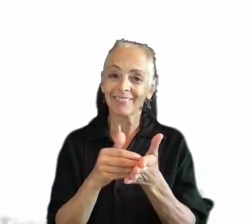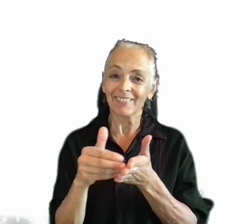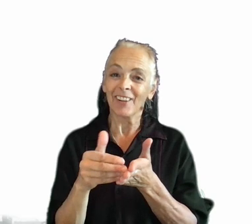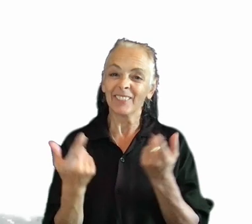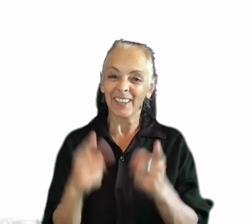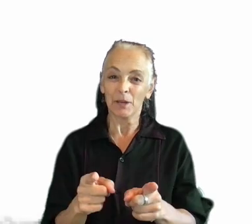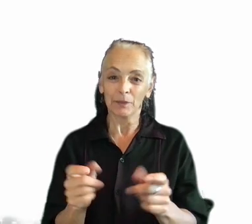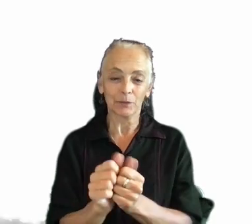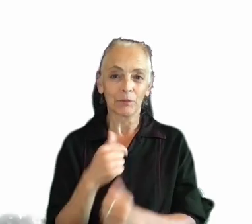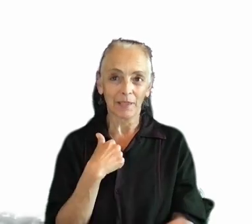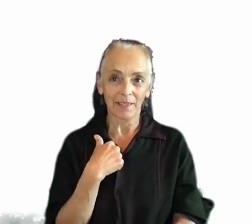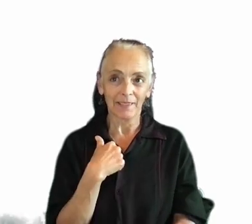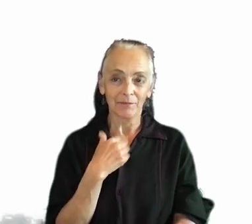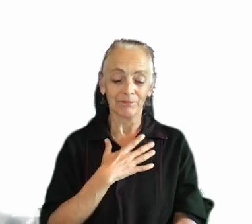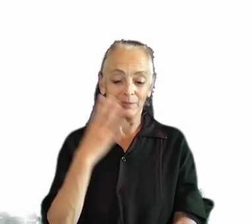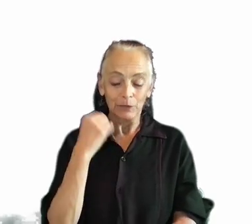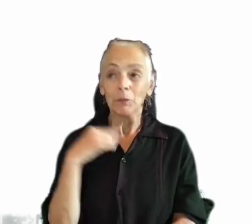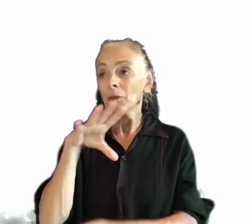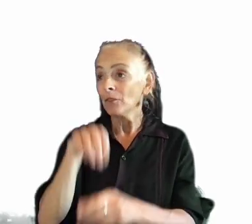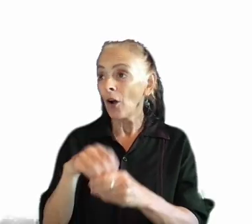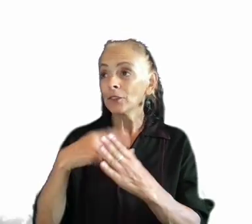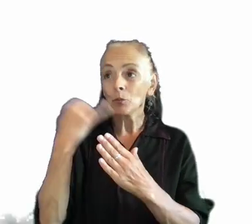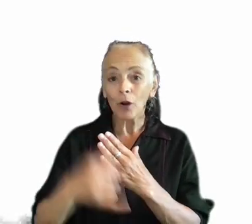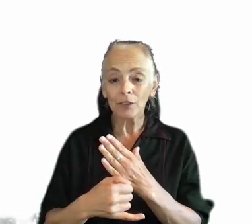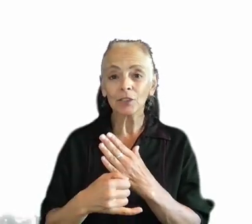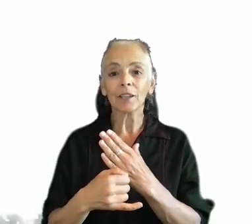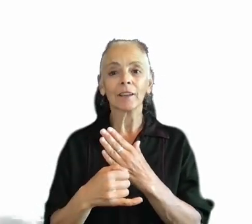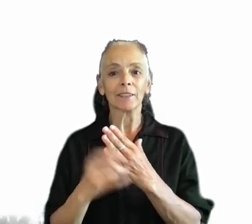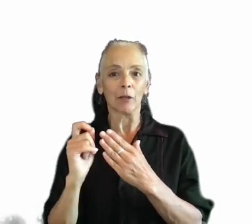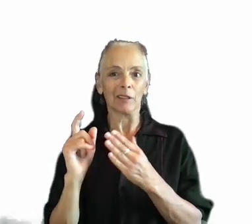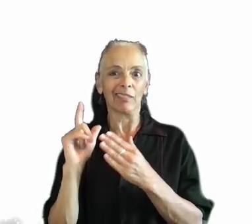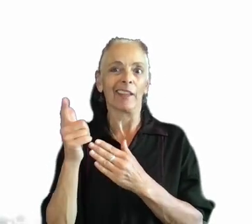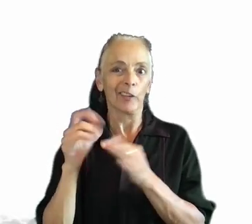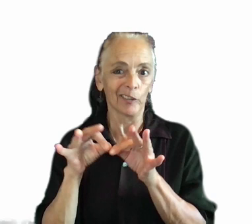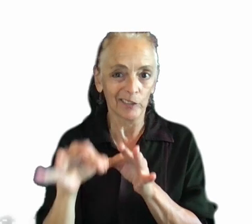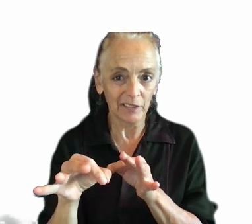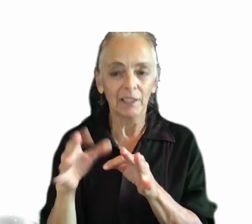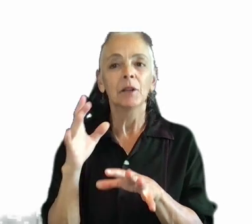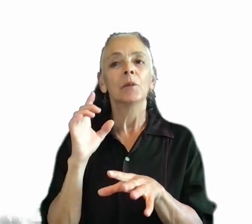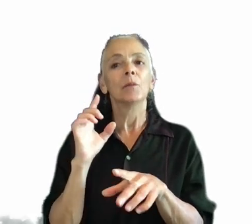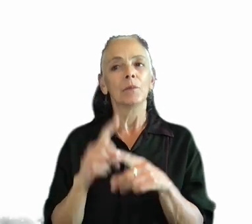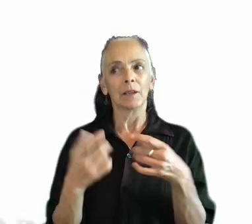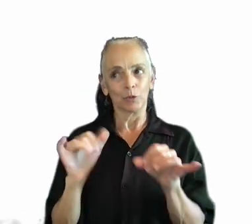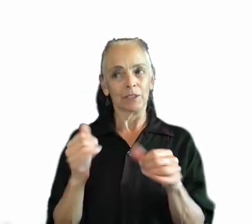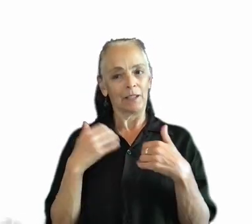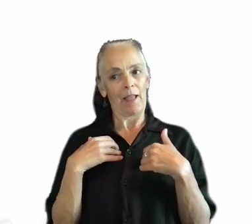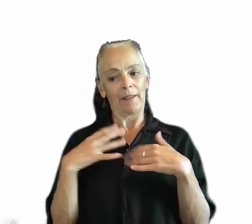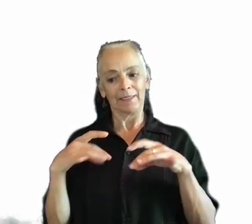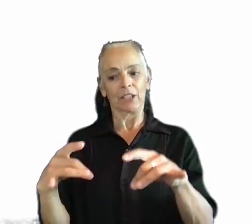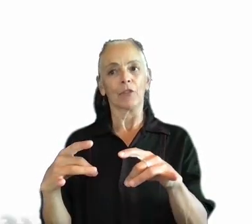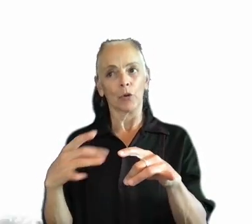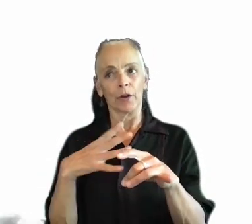oftentimes to me we get involved in a project a little late but there were still all these discovery and